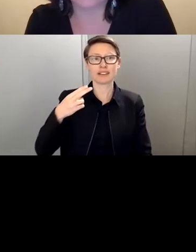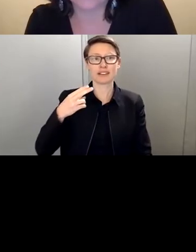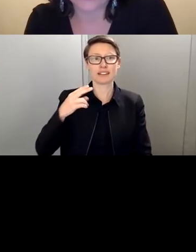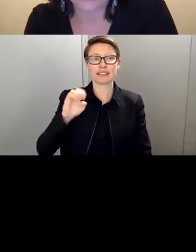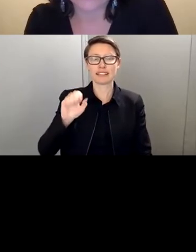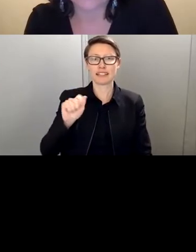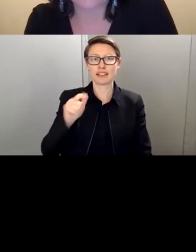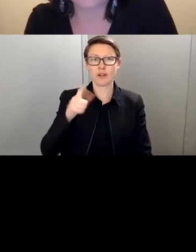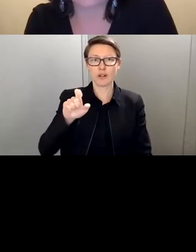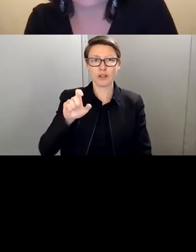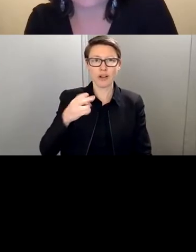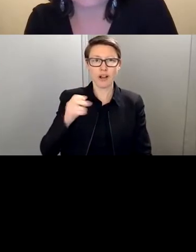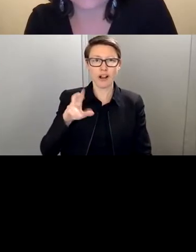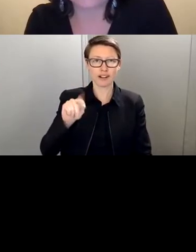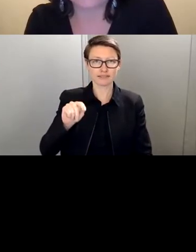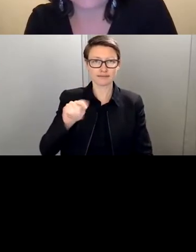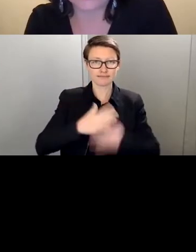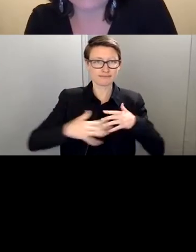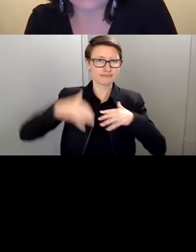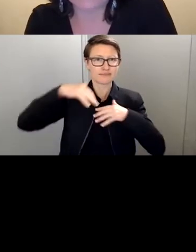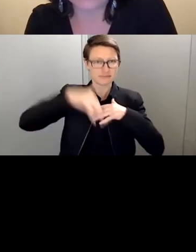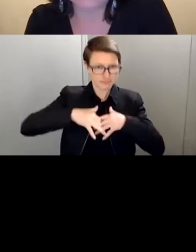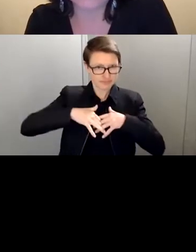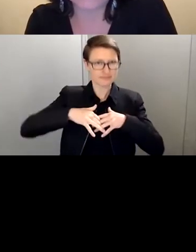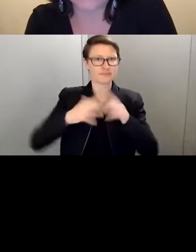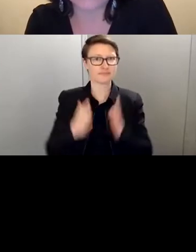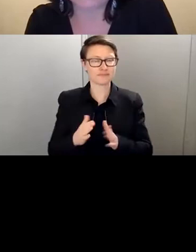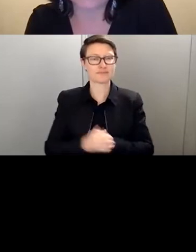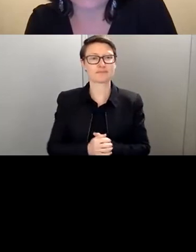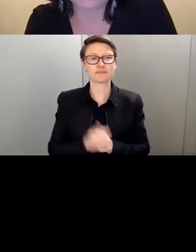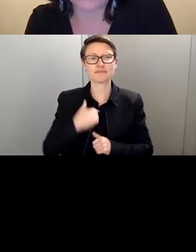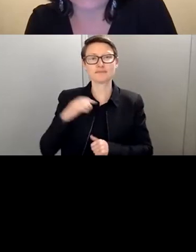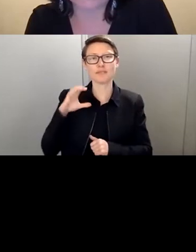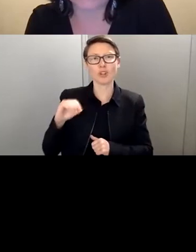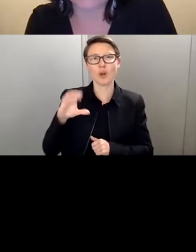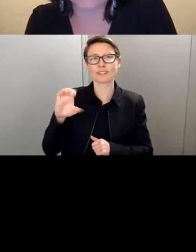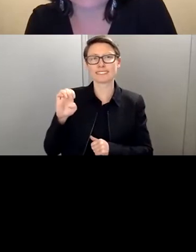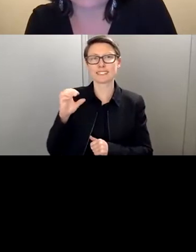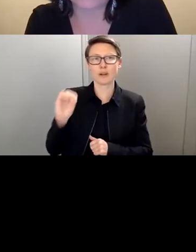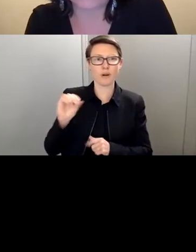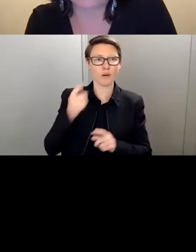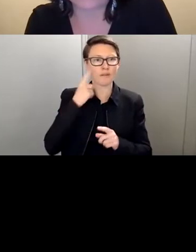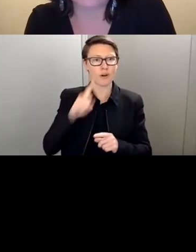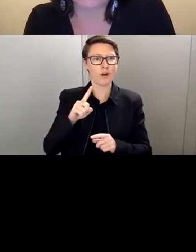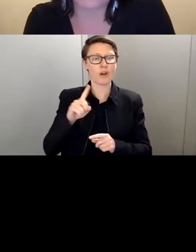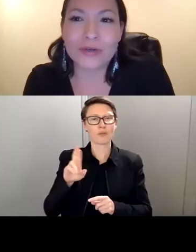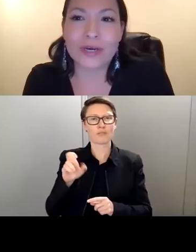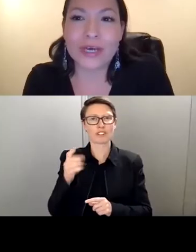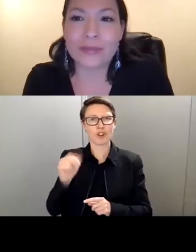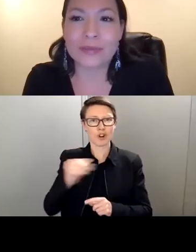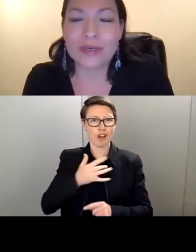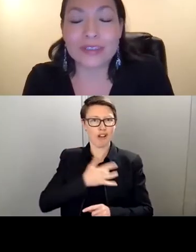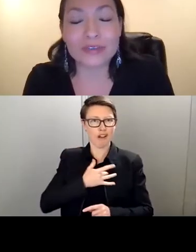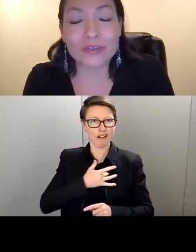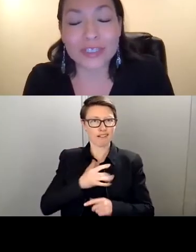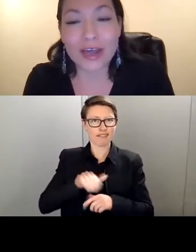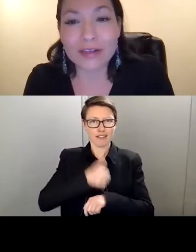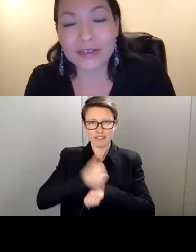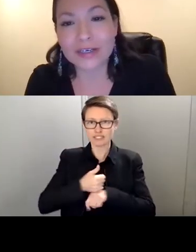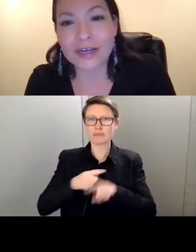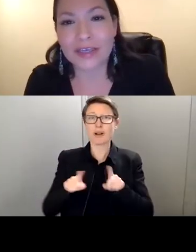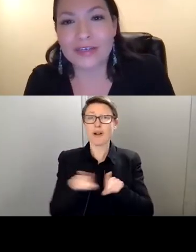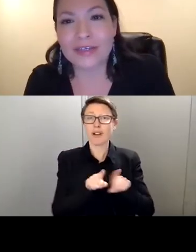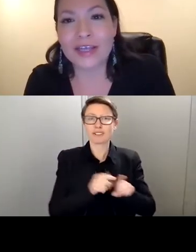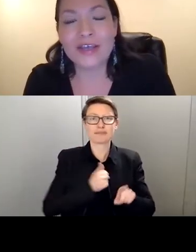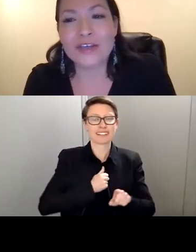Lakota. I do a ton of stuff. I'm a co-CEO at Return of the Heart Foundation, but I'm also a